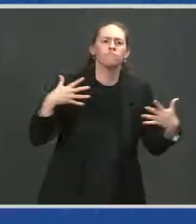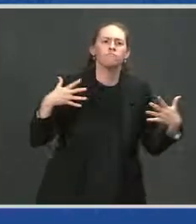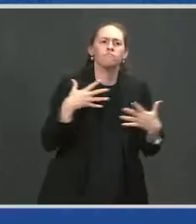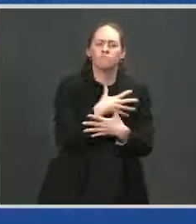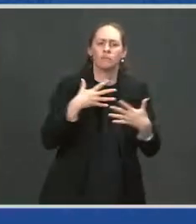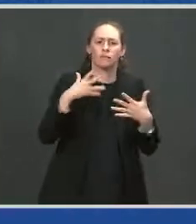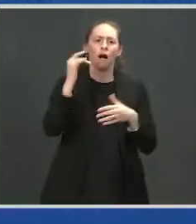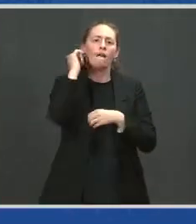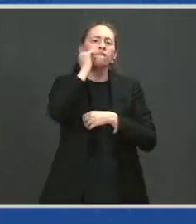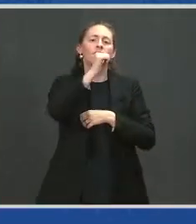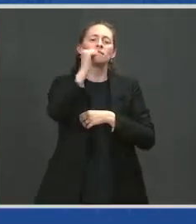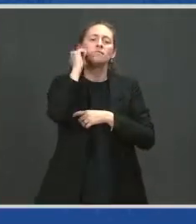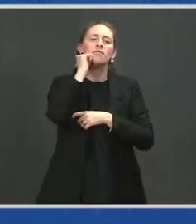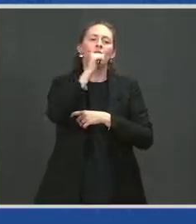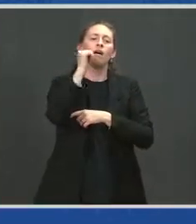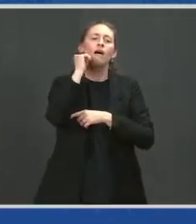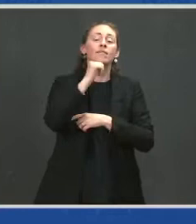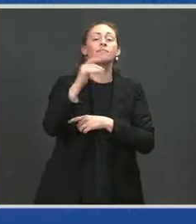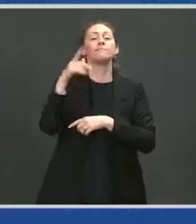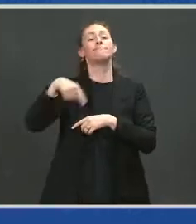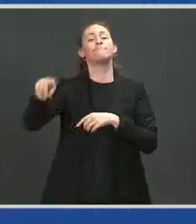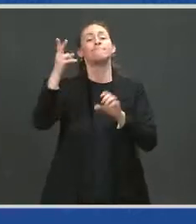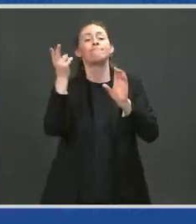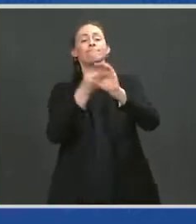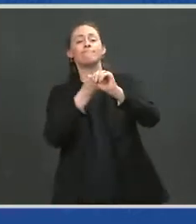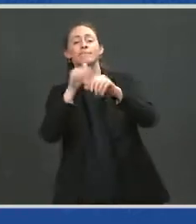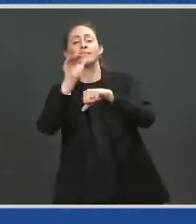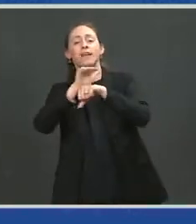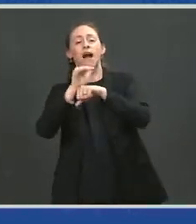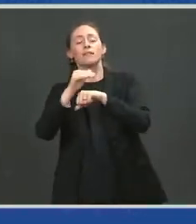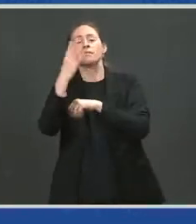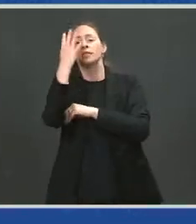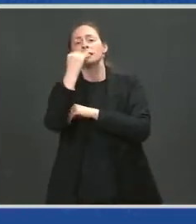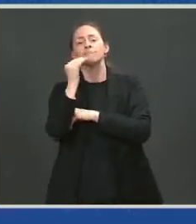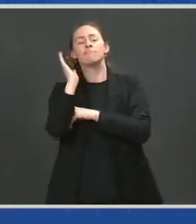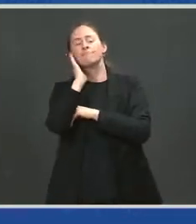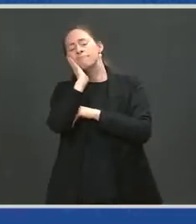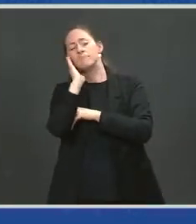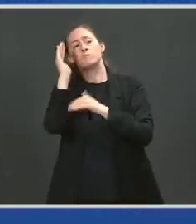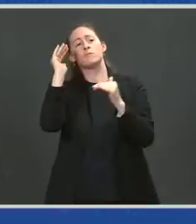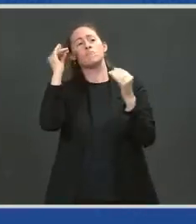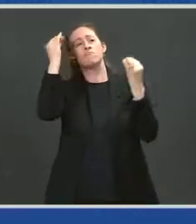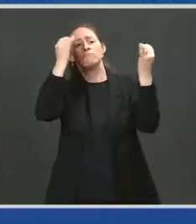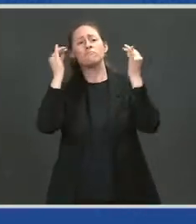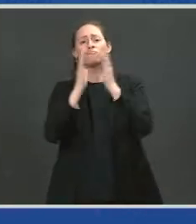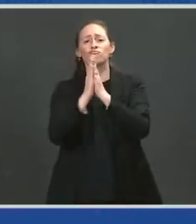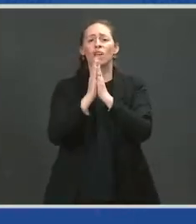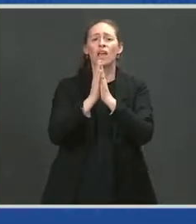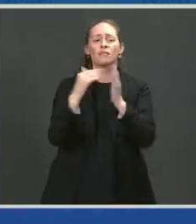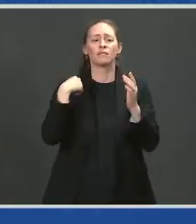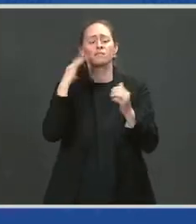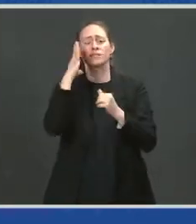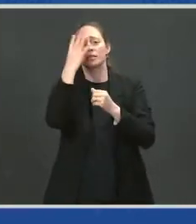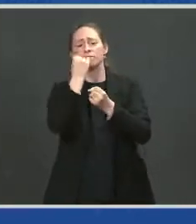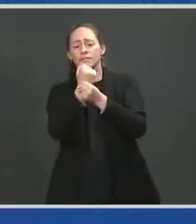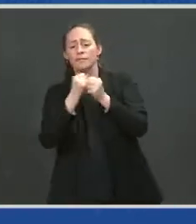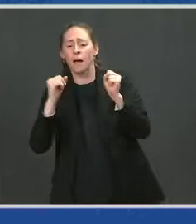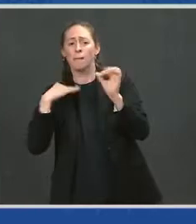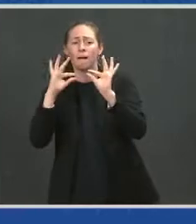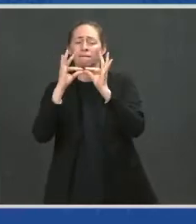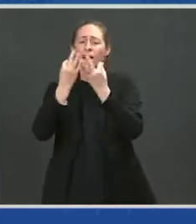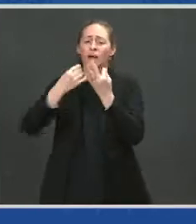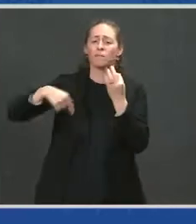when they go to sleep at night and pray for the safety of themselves and their loved ones.